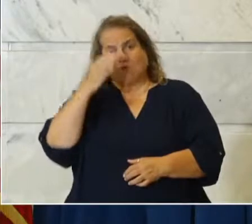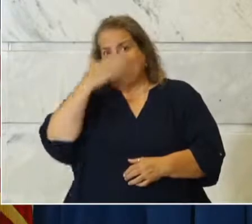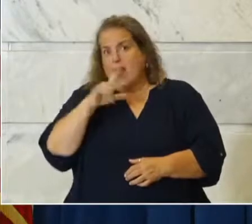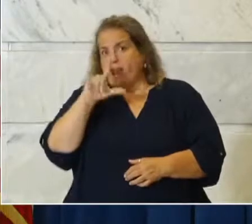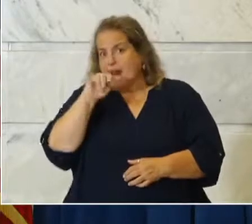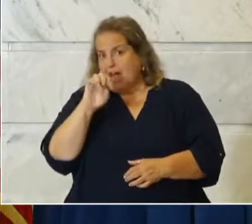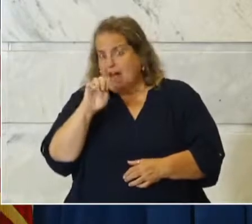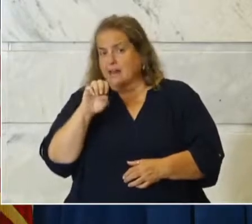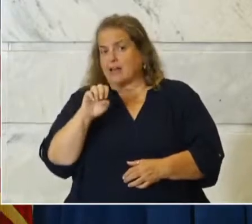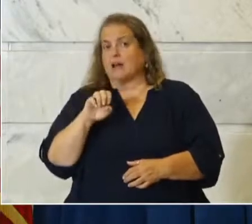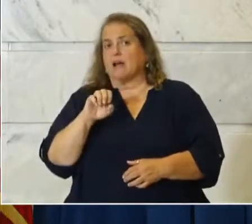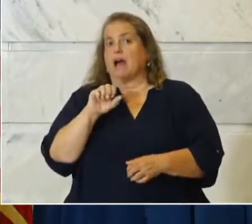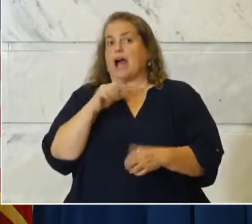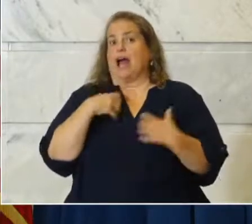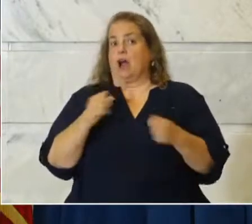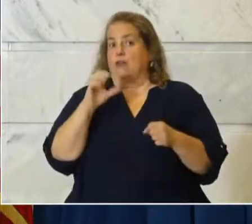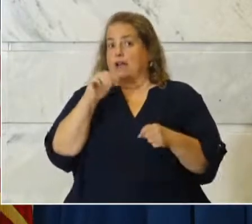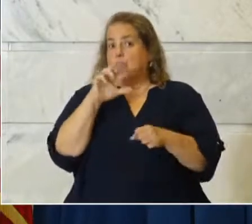Hospital in Louisville.